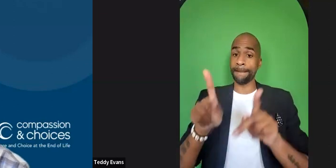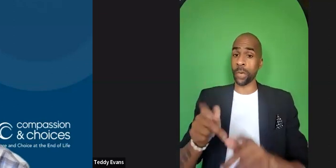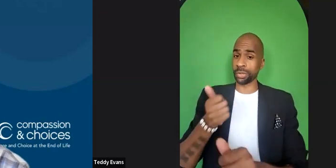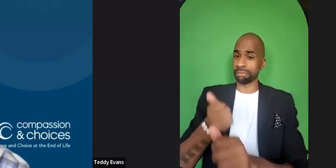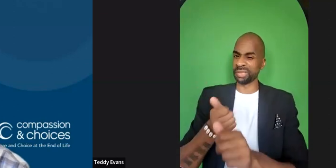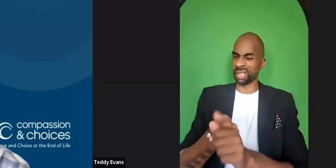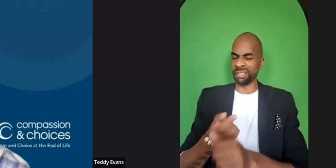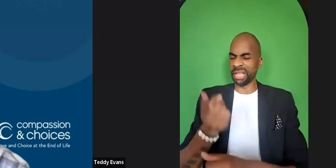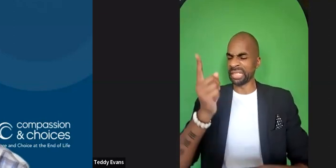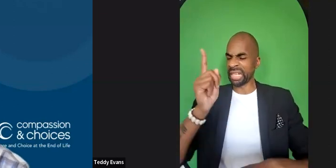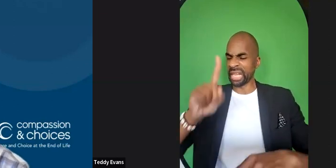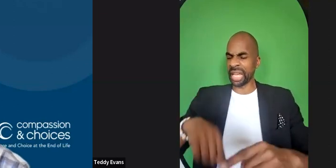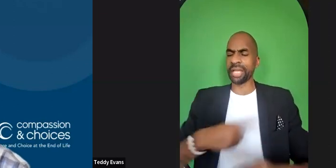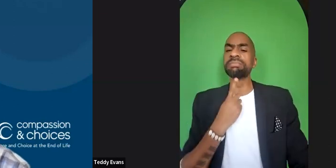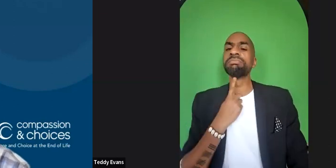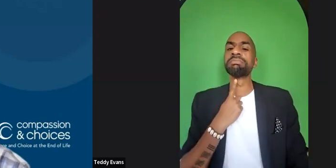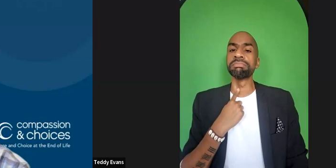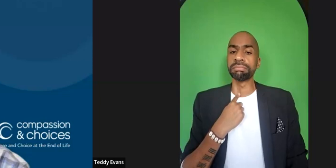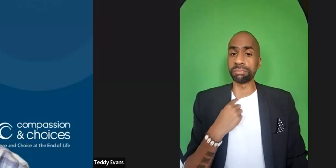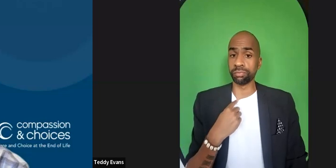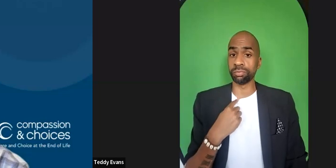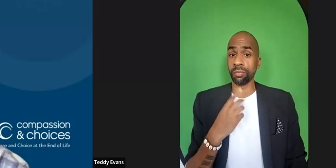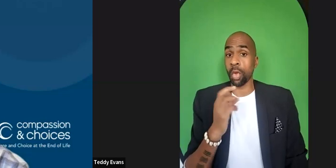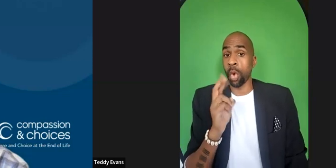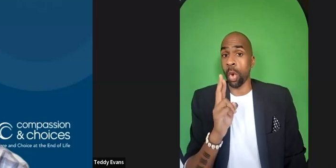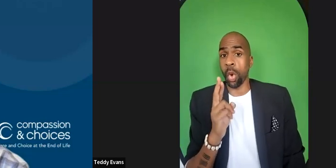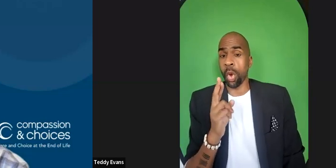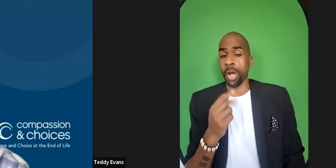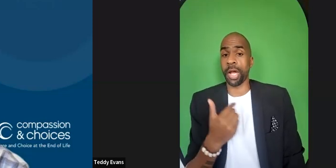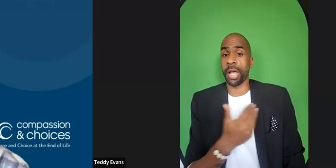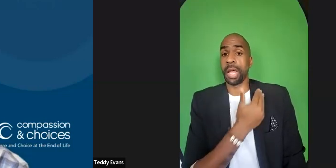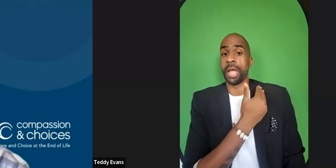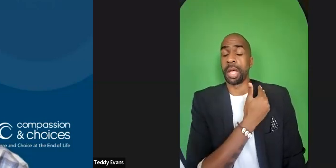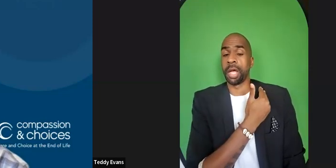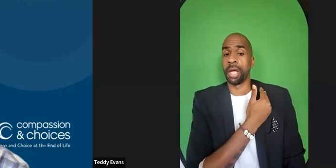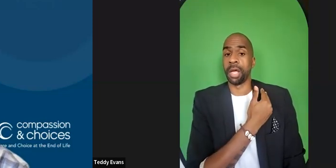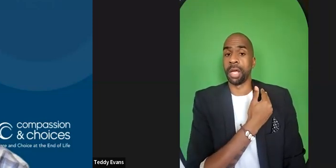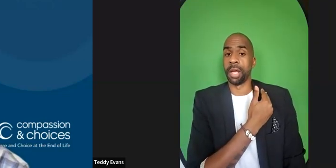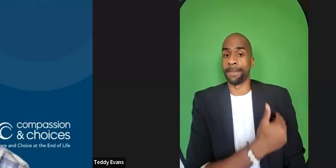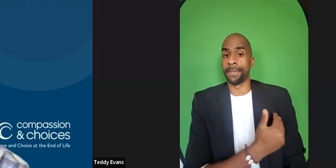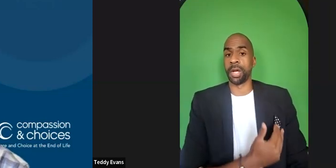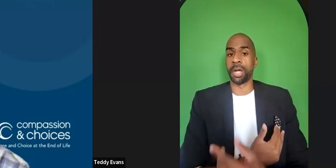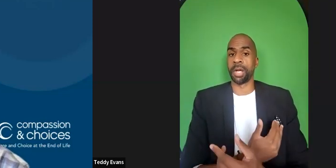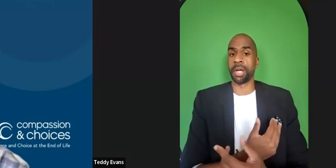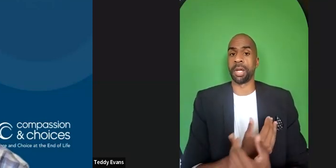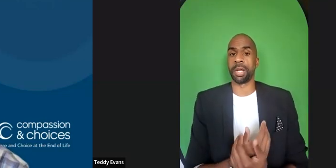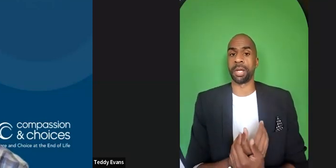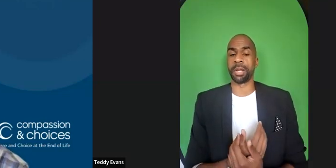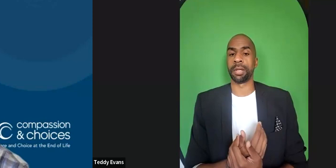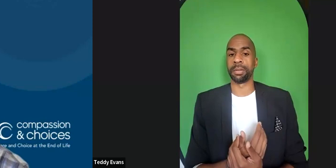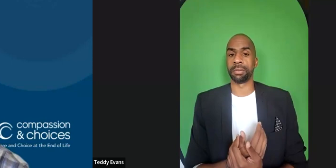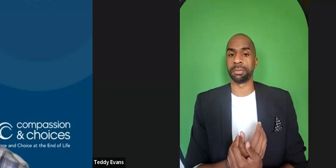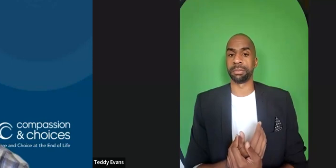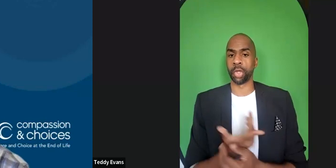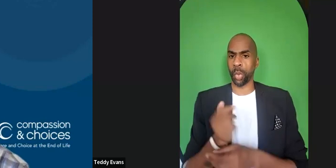swallow and maybe also losing their ability to basically plunge a plunger